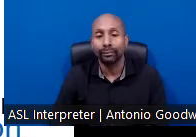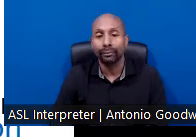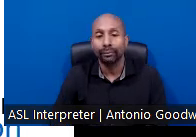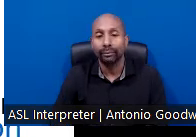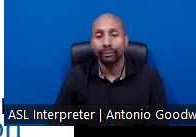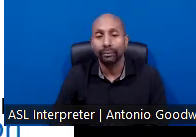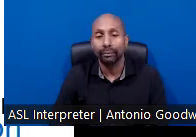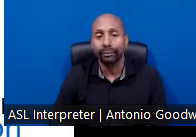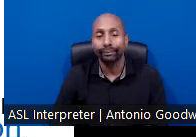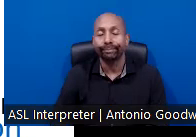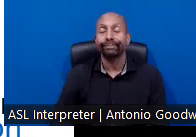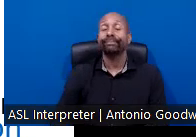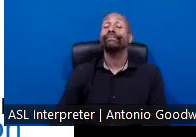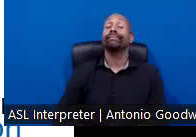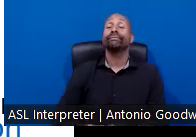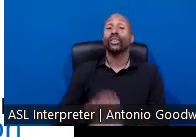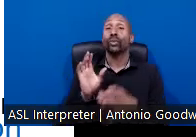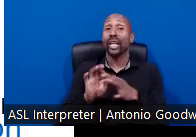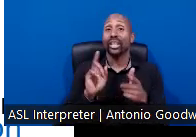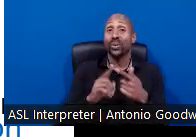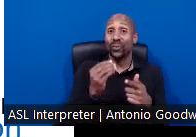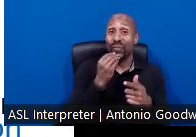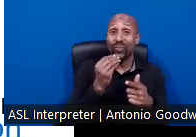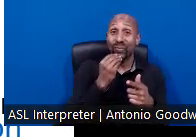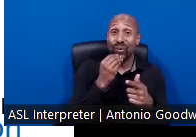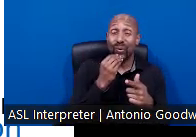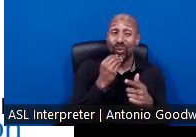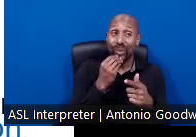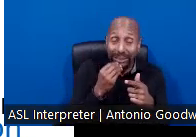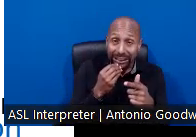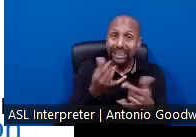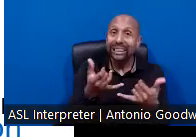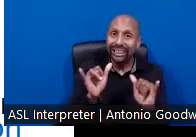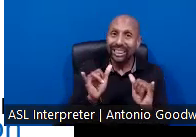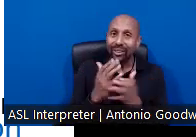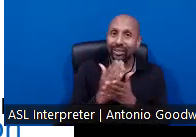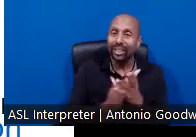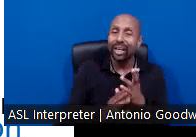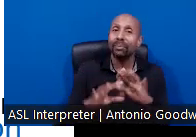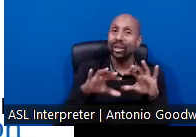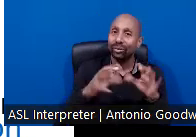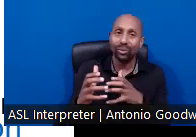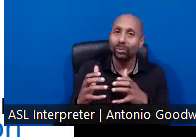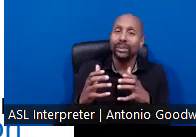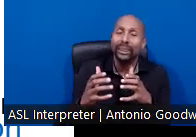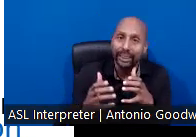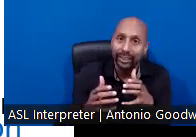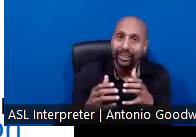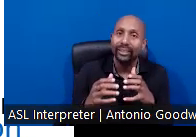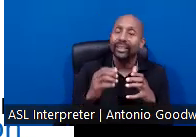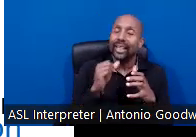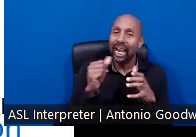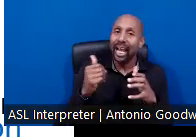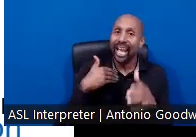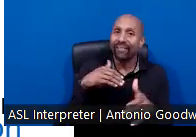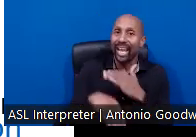high. And we've listed a bunch of great resources. You can help and get food assistance to your